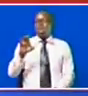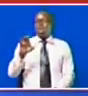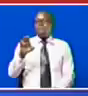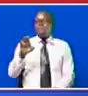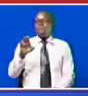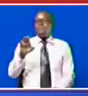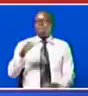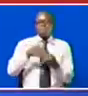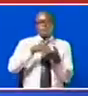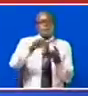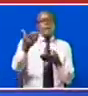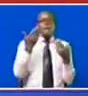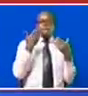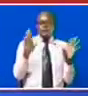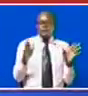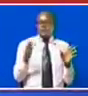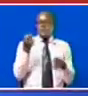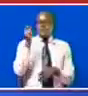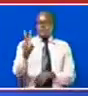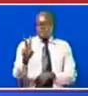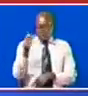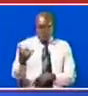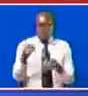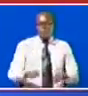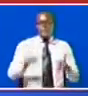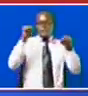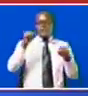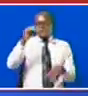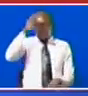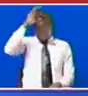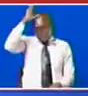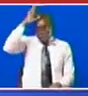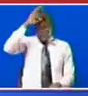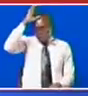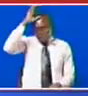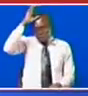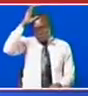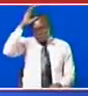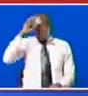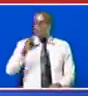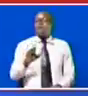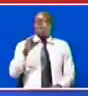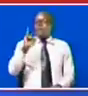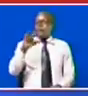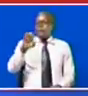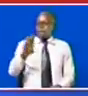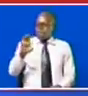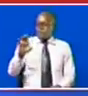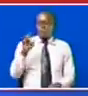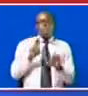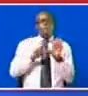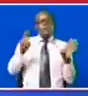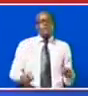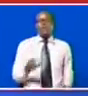press has just been released by Wafula Chebukati, who is the chair of the Independent Electoral and Boundaries Commission, with respect to the